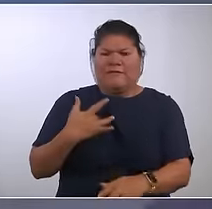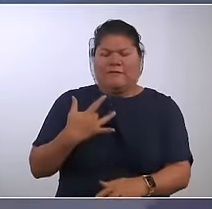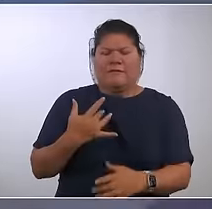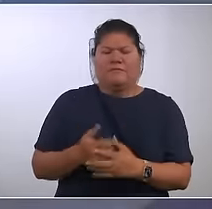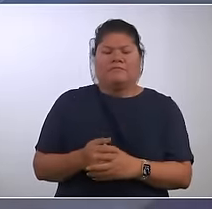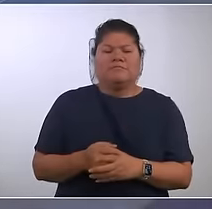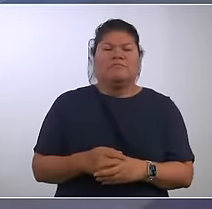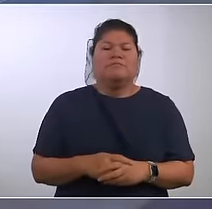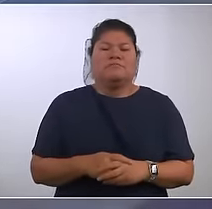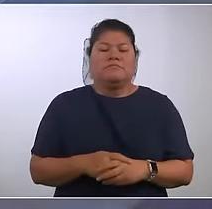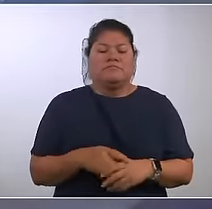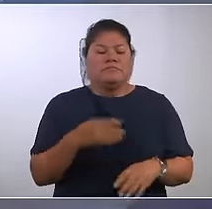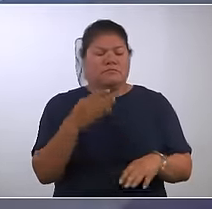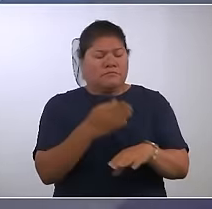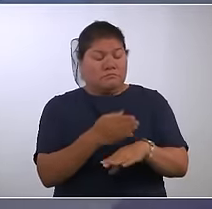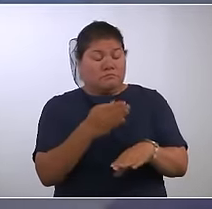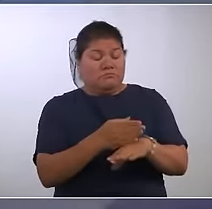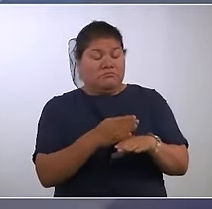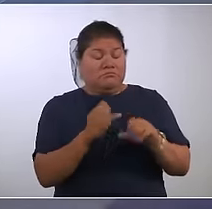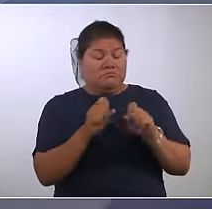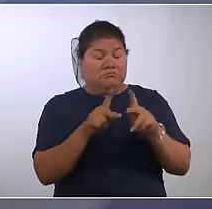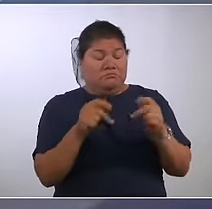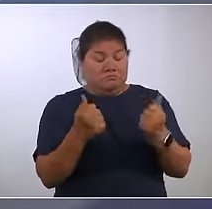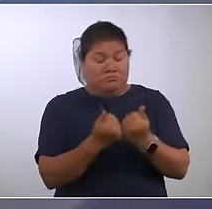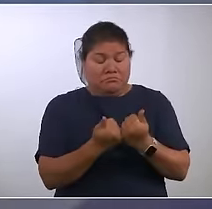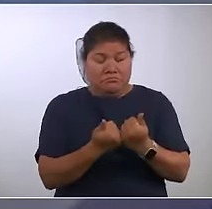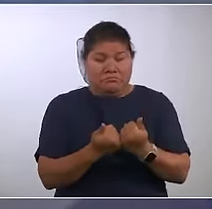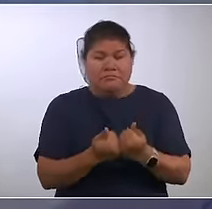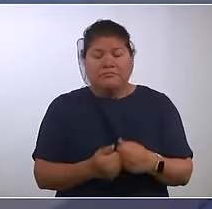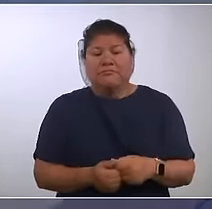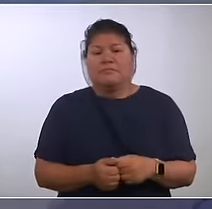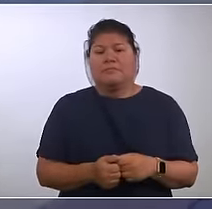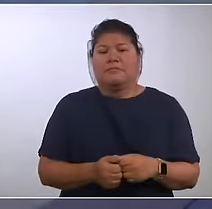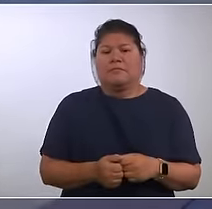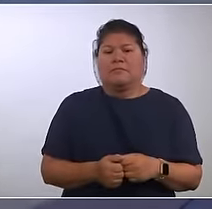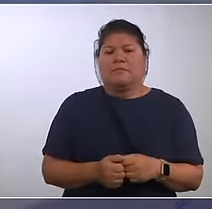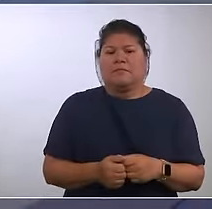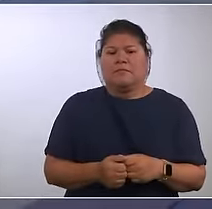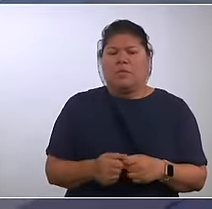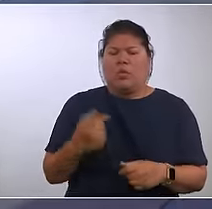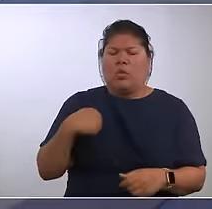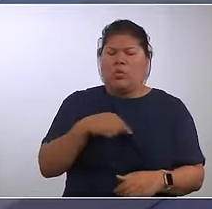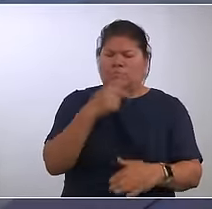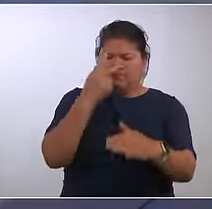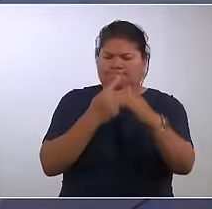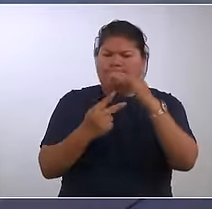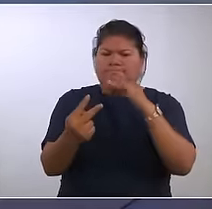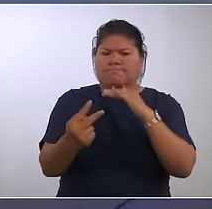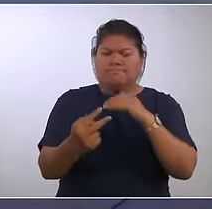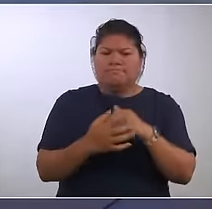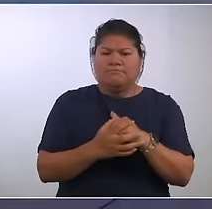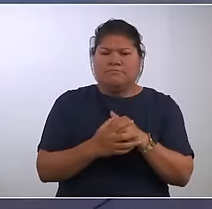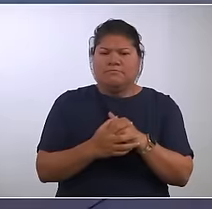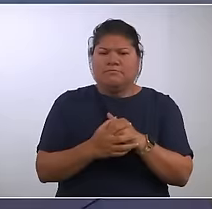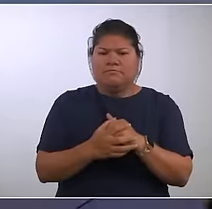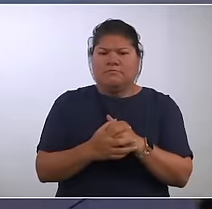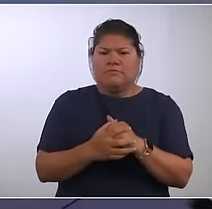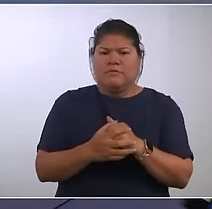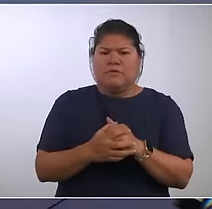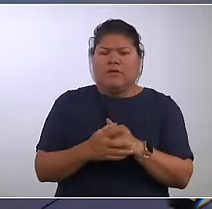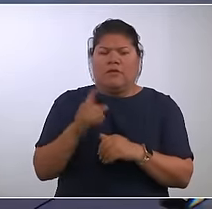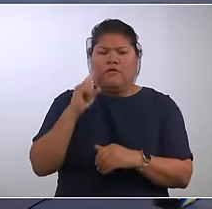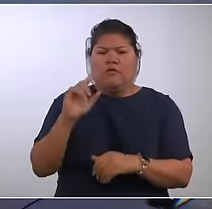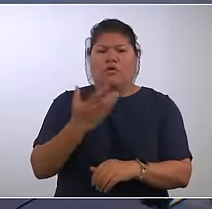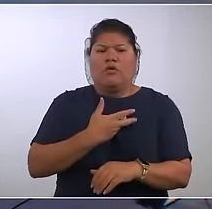Los obispos de la Asamblea Apostólica, the bishops of the Apostolic Assembly, tenemos una visión, we have a vision, para